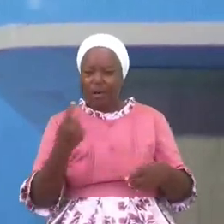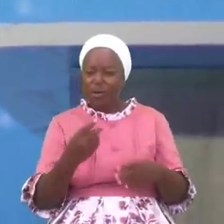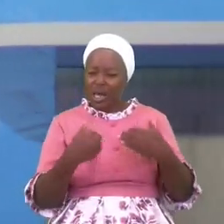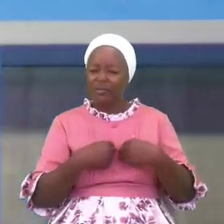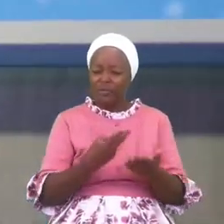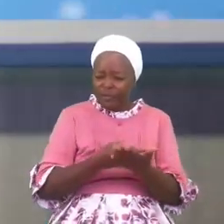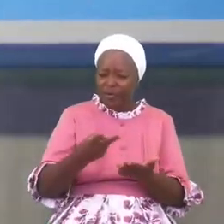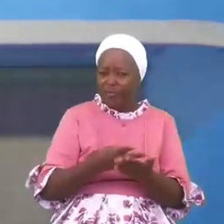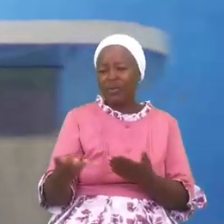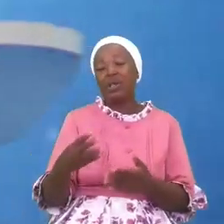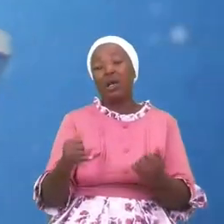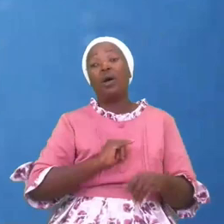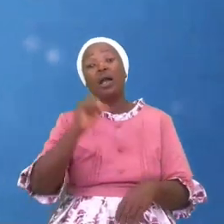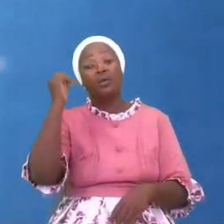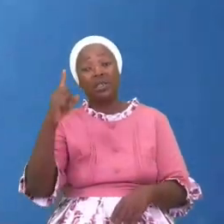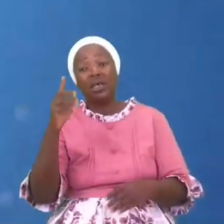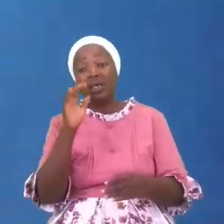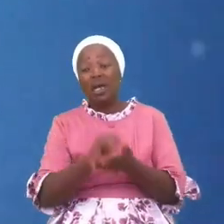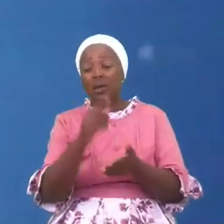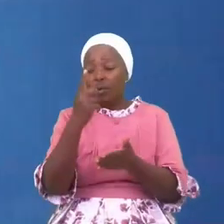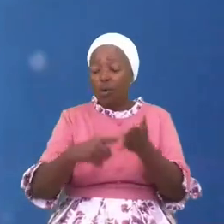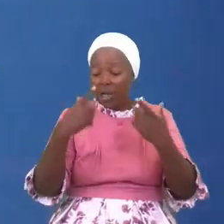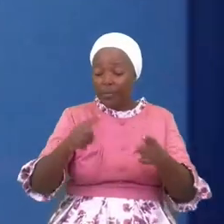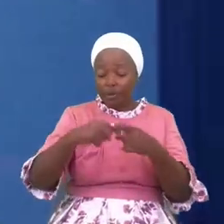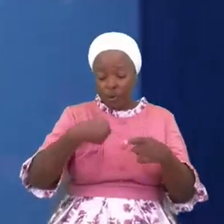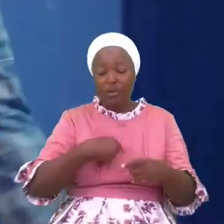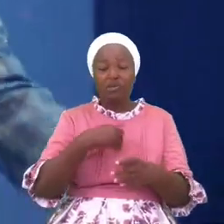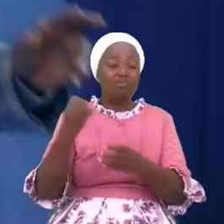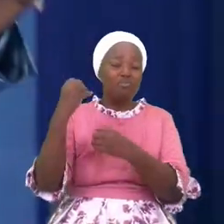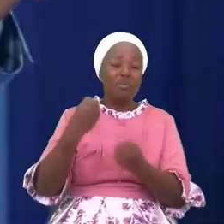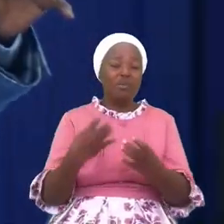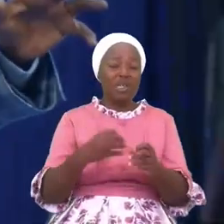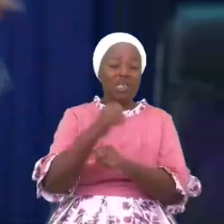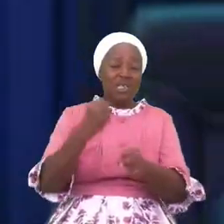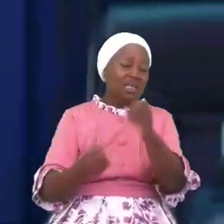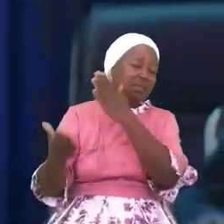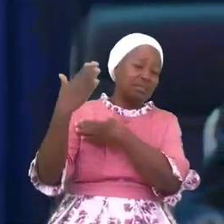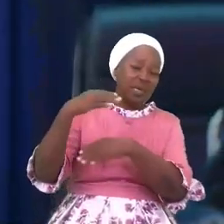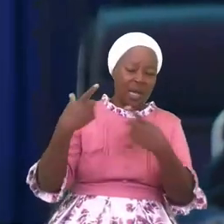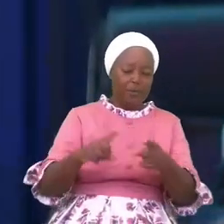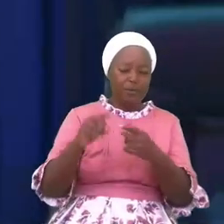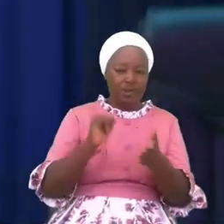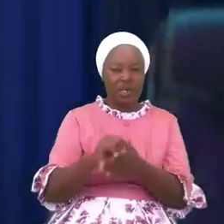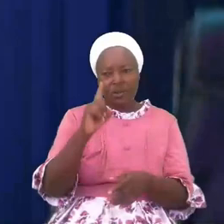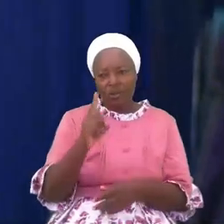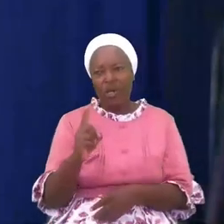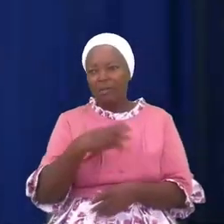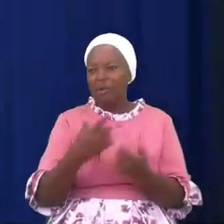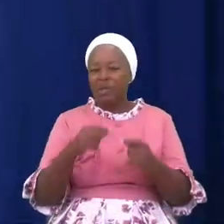gone by happened to that one. They were thinking of boyfriend, they were thinking of girlfriend, and they were saying,